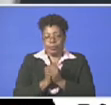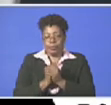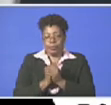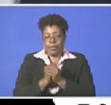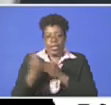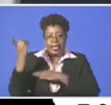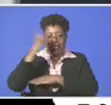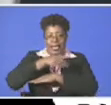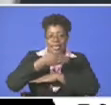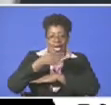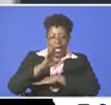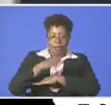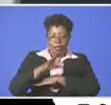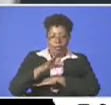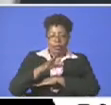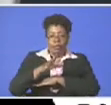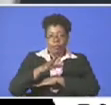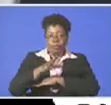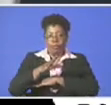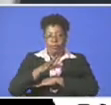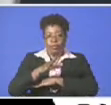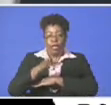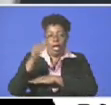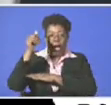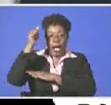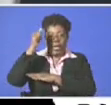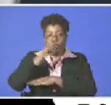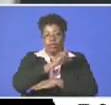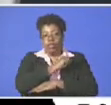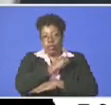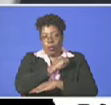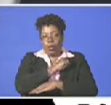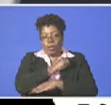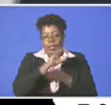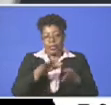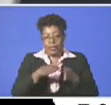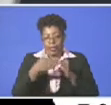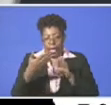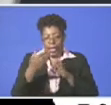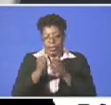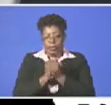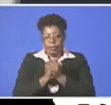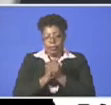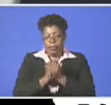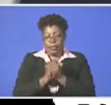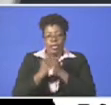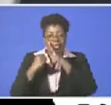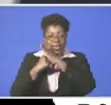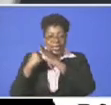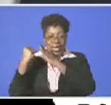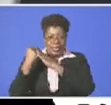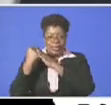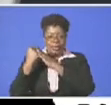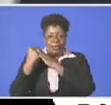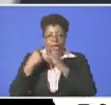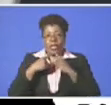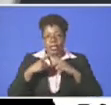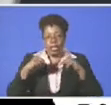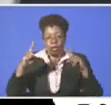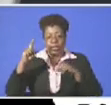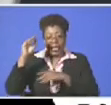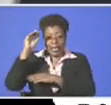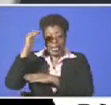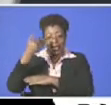Well, just days after Sandals chairman Gordon Butch Stewart passed away, Sandals Resorts International has announced his son, Adam